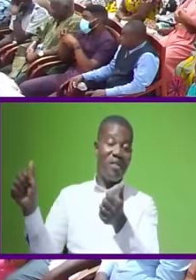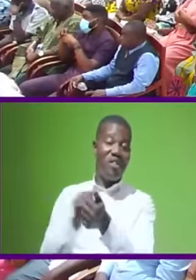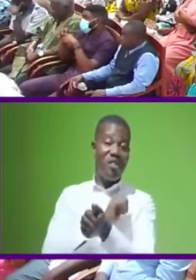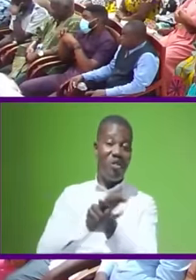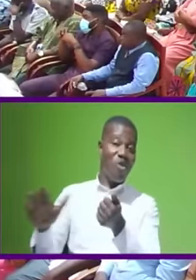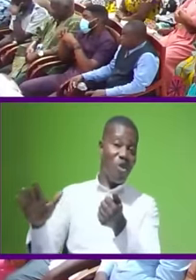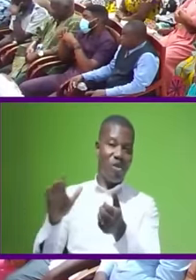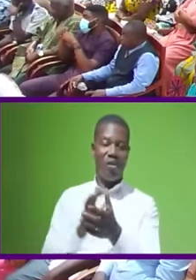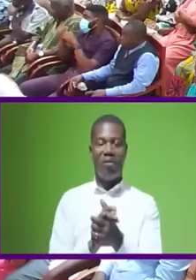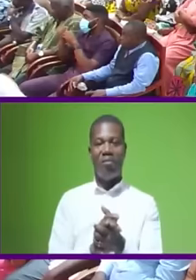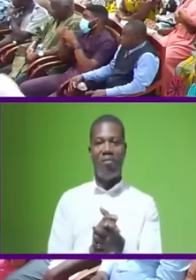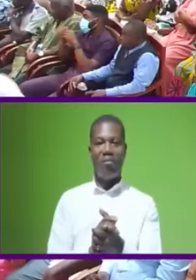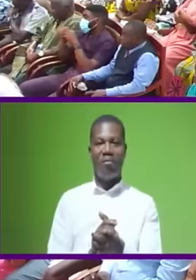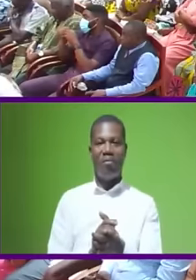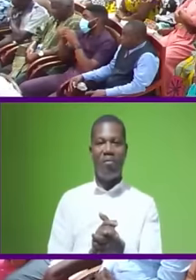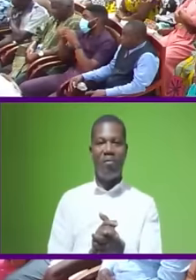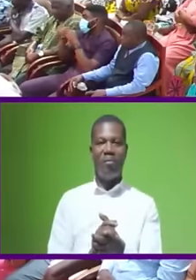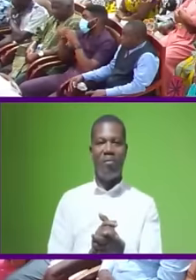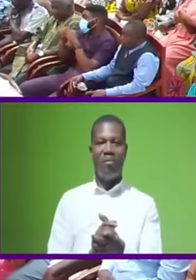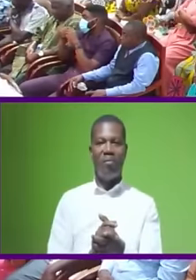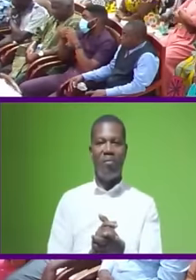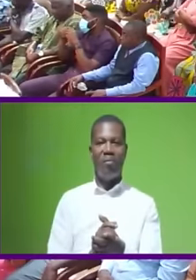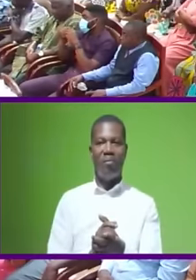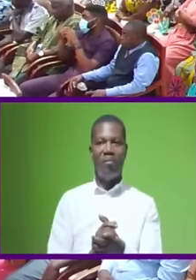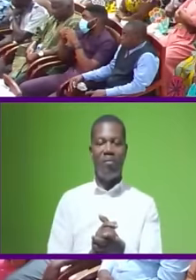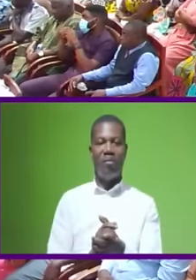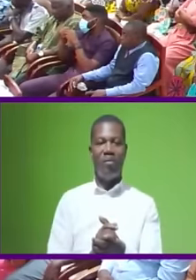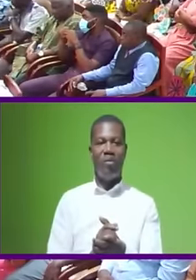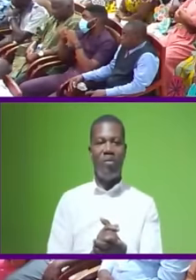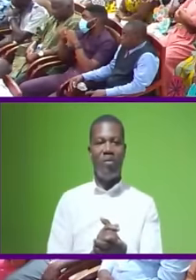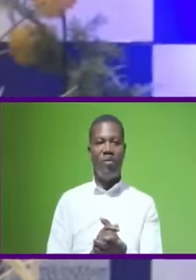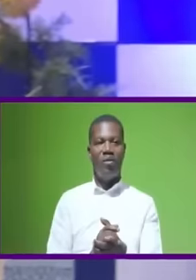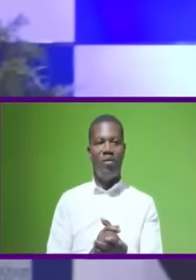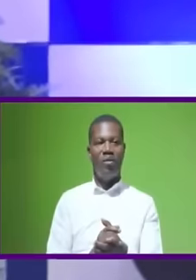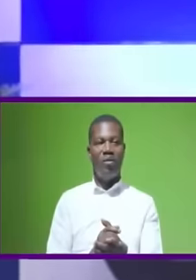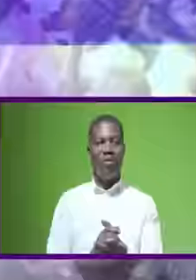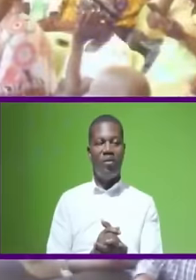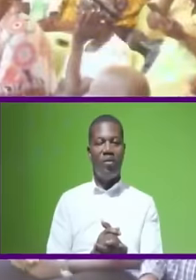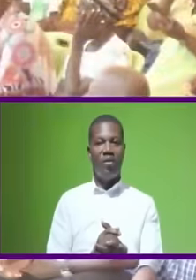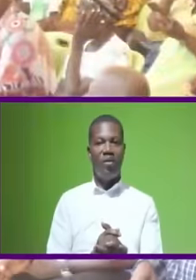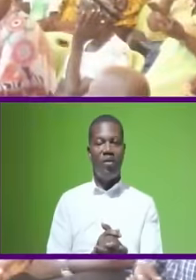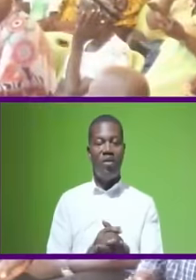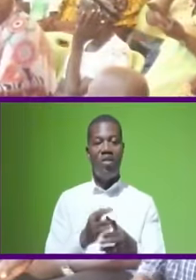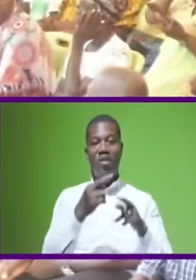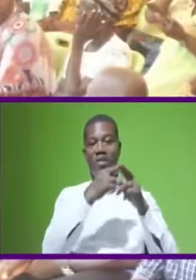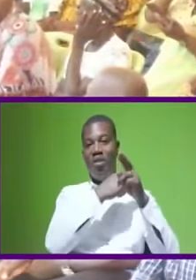And if that part goes bad, Philadelphia beye asafubia.